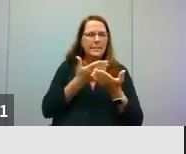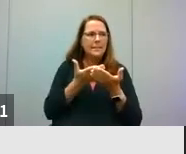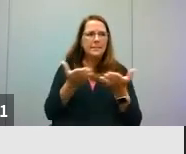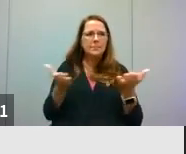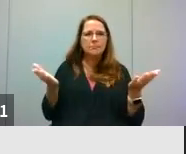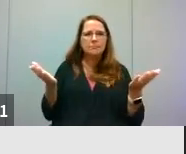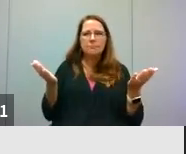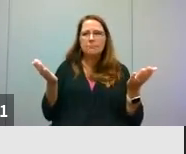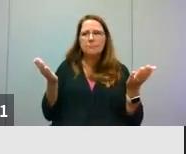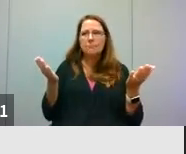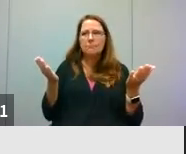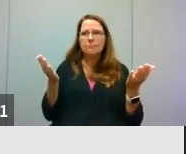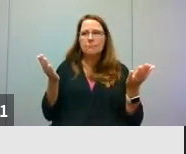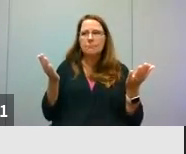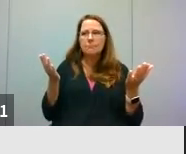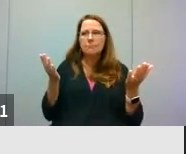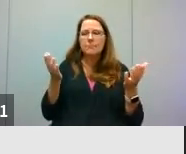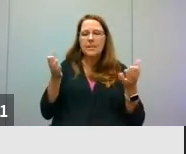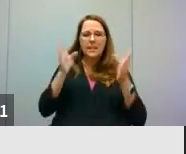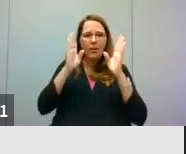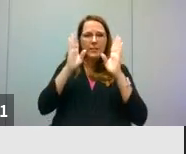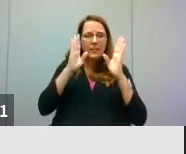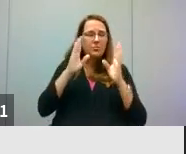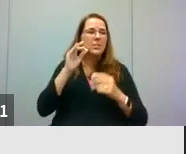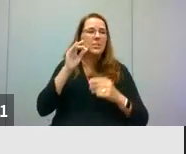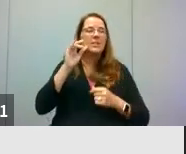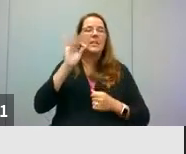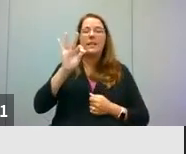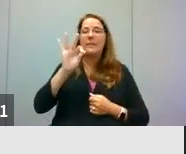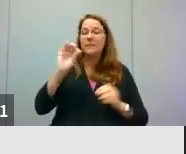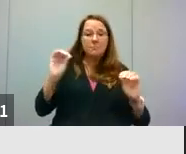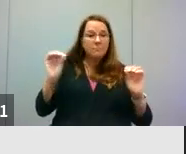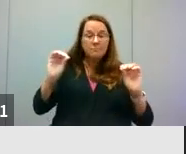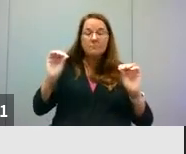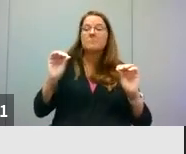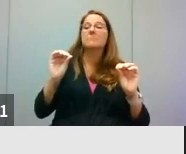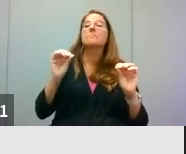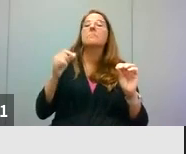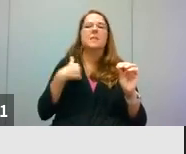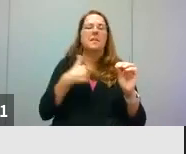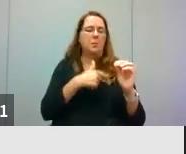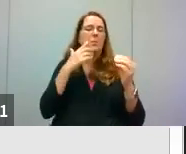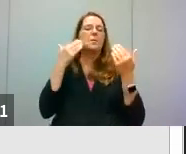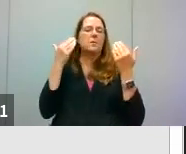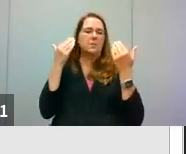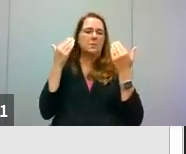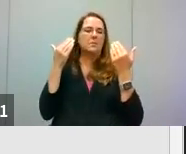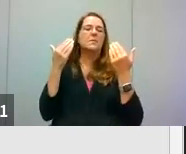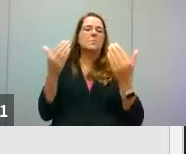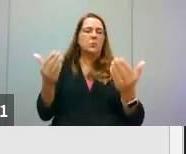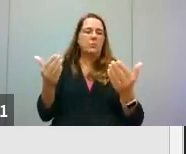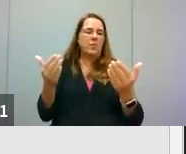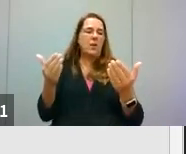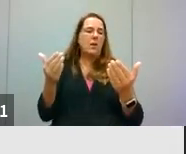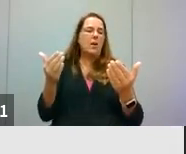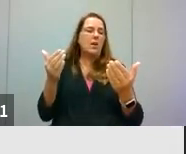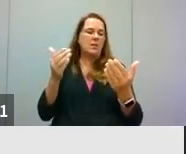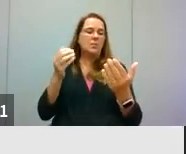move to our attention. If not, then we will move on to review the minutes.